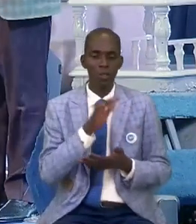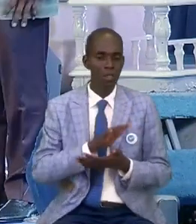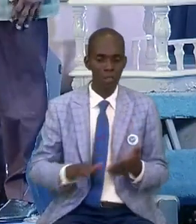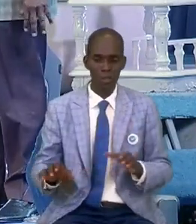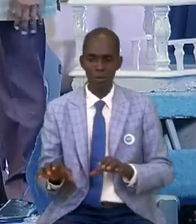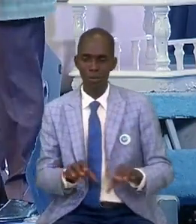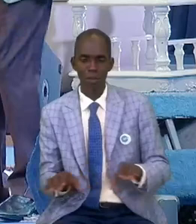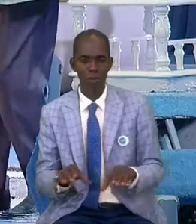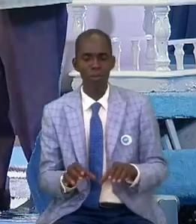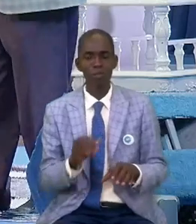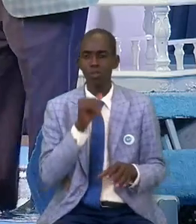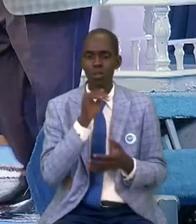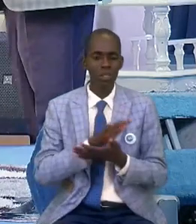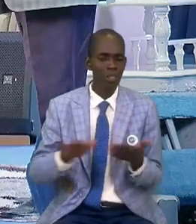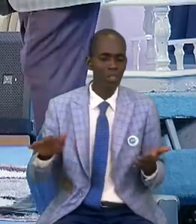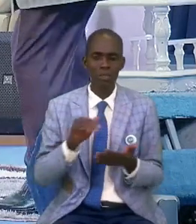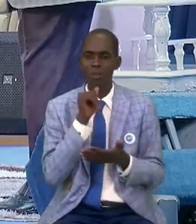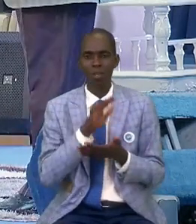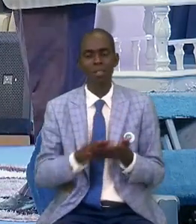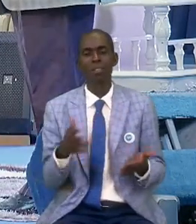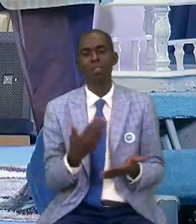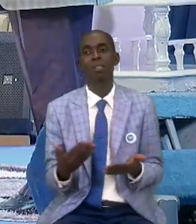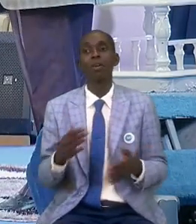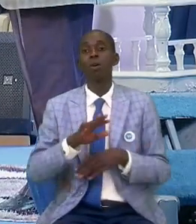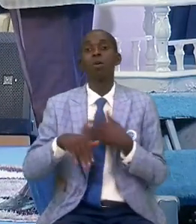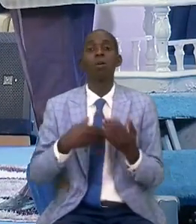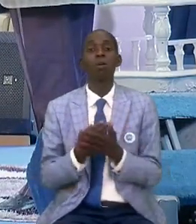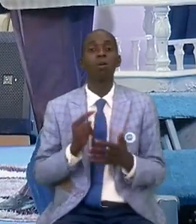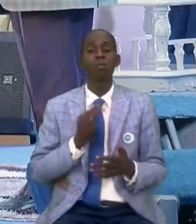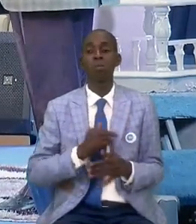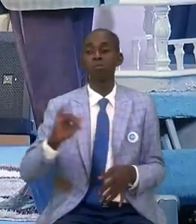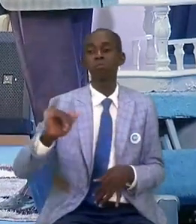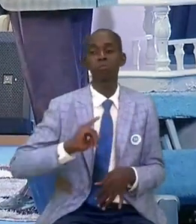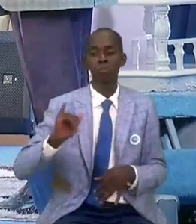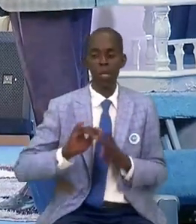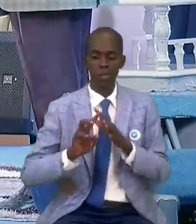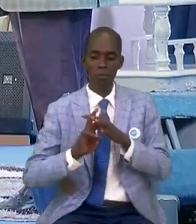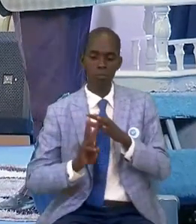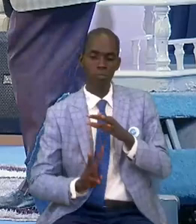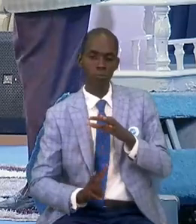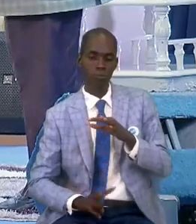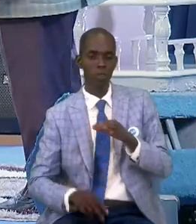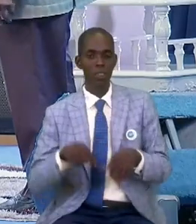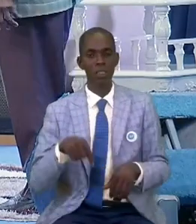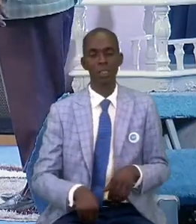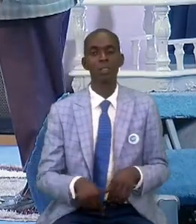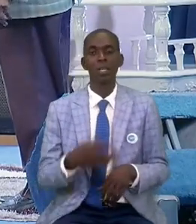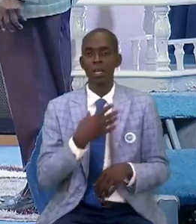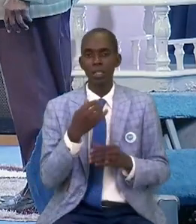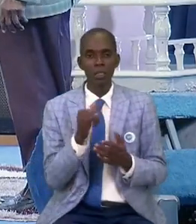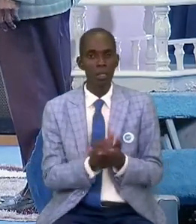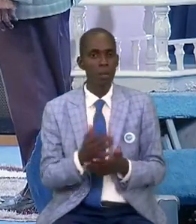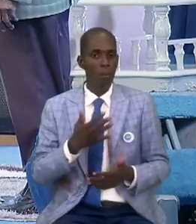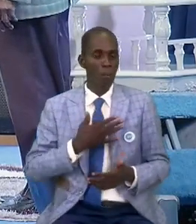sinking boat. And then it says, for mine eyes have seen the King, and I want his